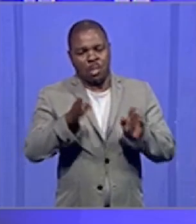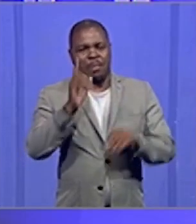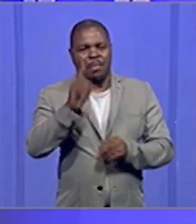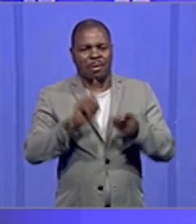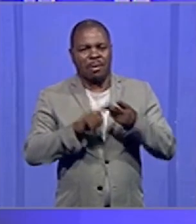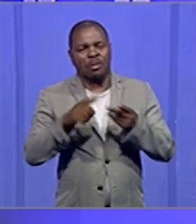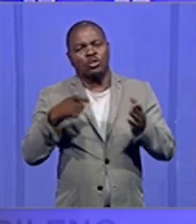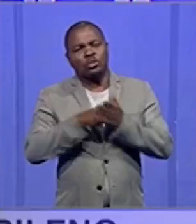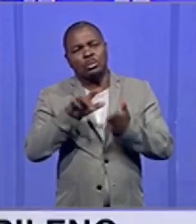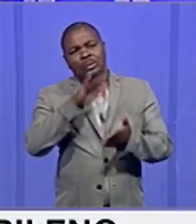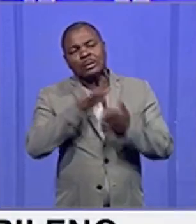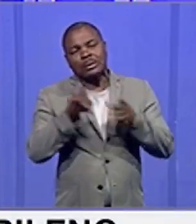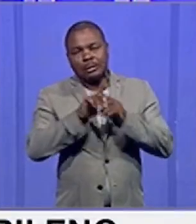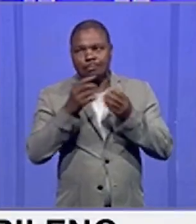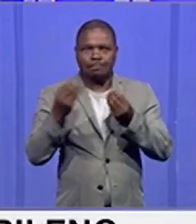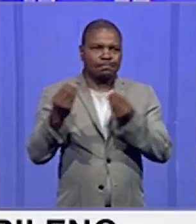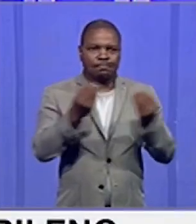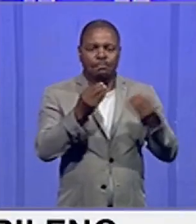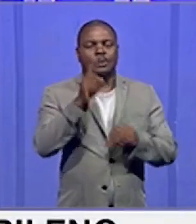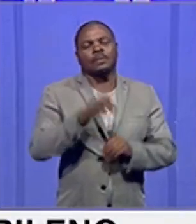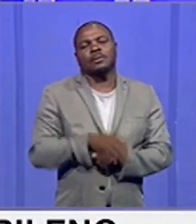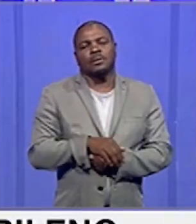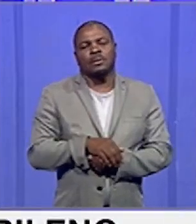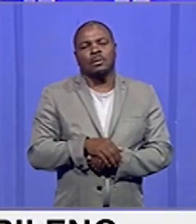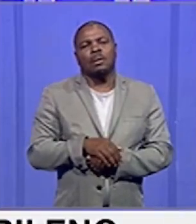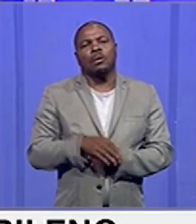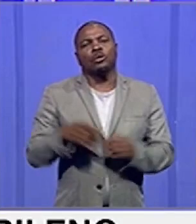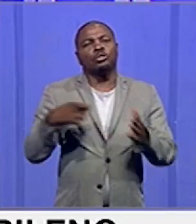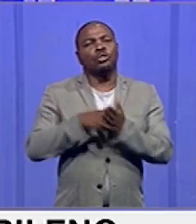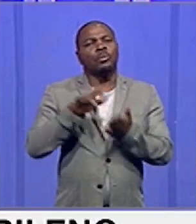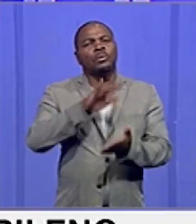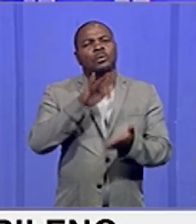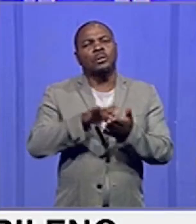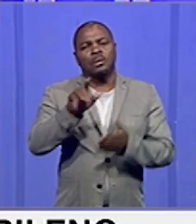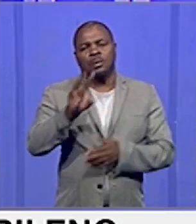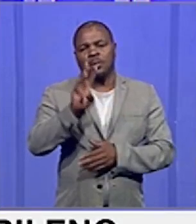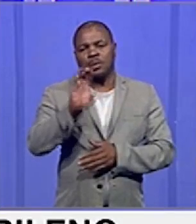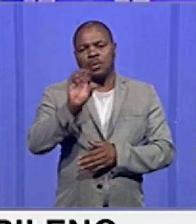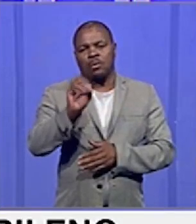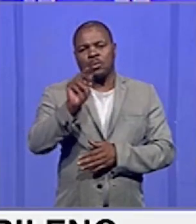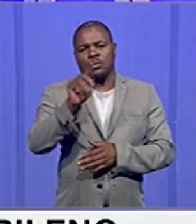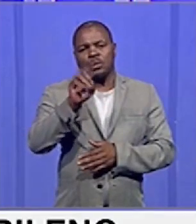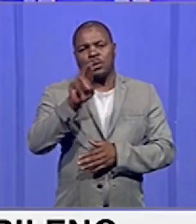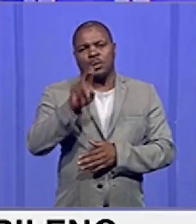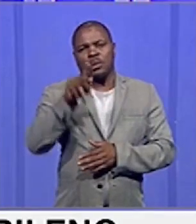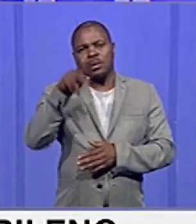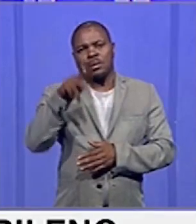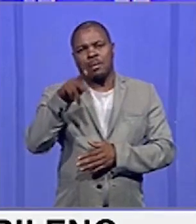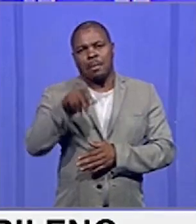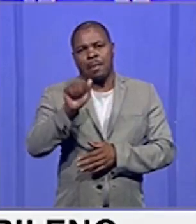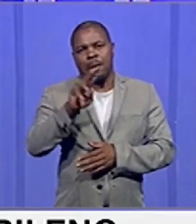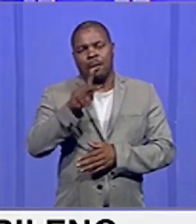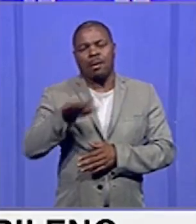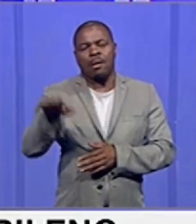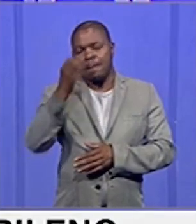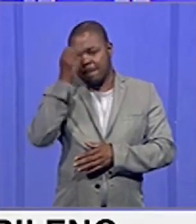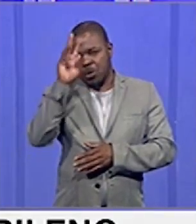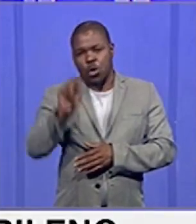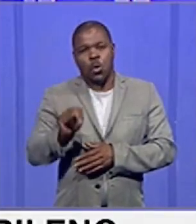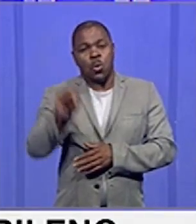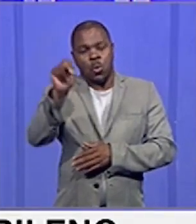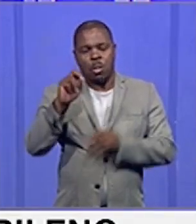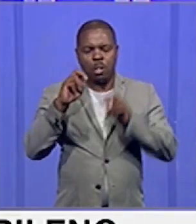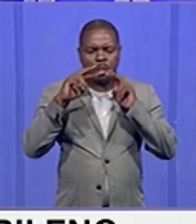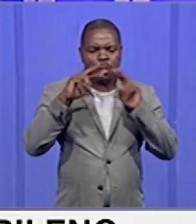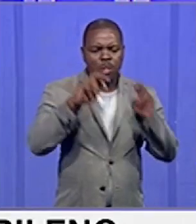ditsing tse ding tsa mabenkele. Botsamaisi ba setsi sa mabenkele sa Vonderpark Pretoria Leboya bo ntse bo fuputsa